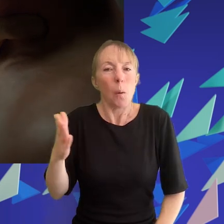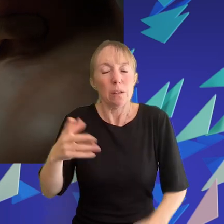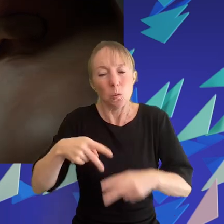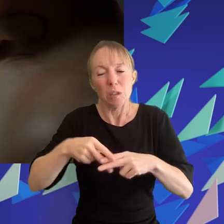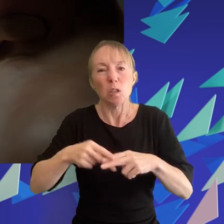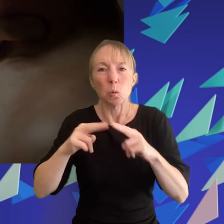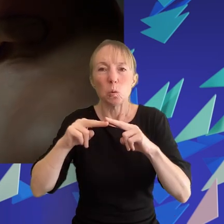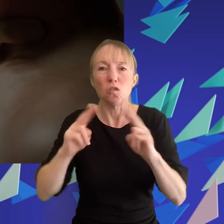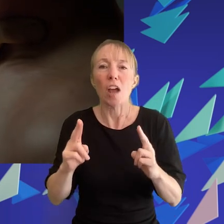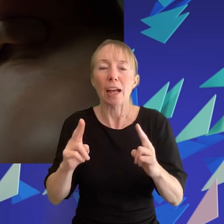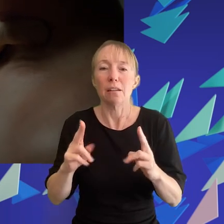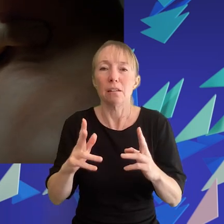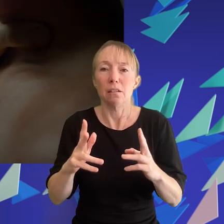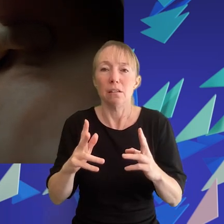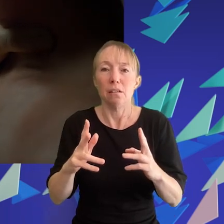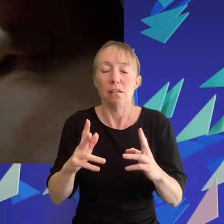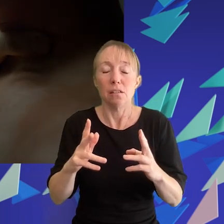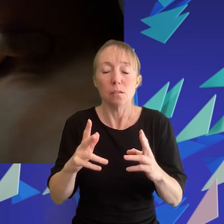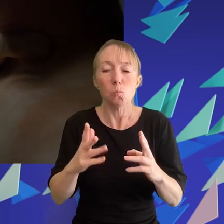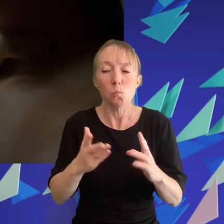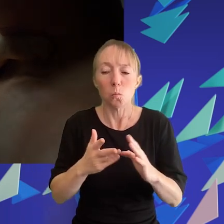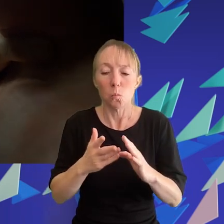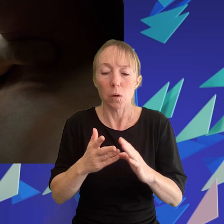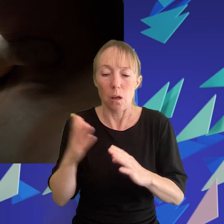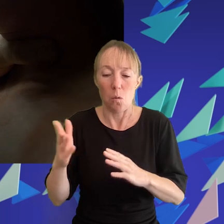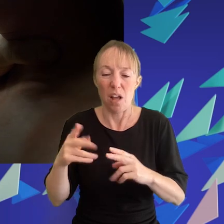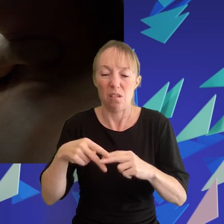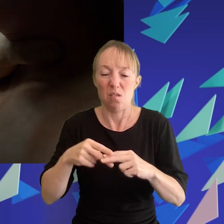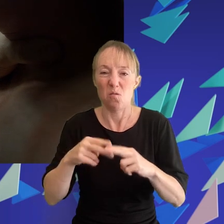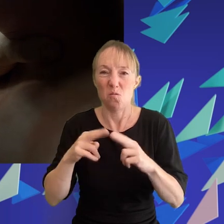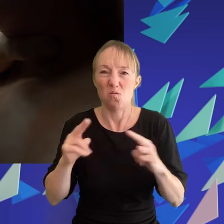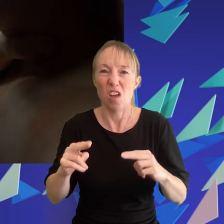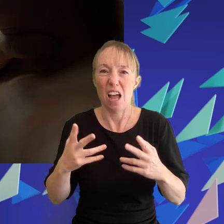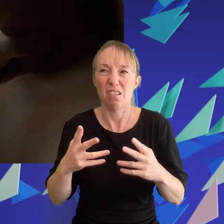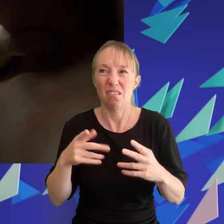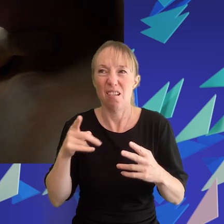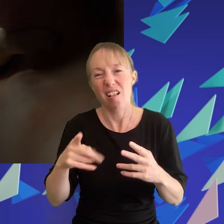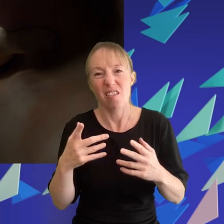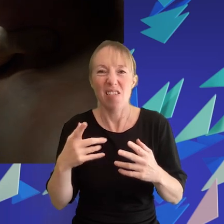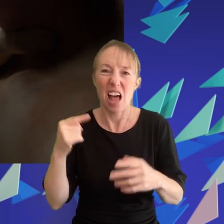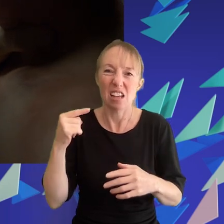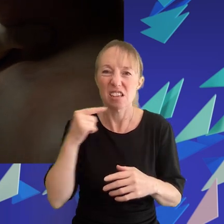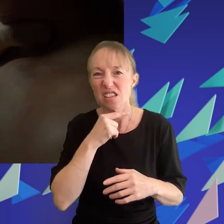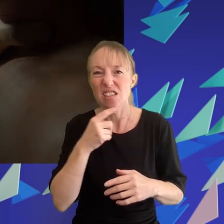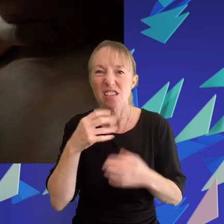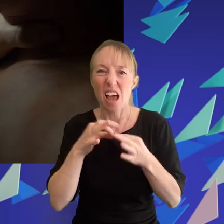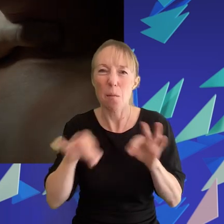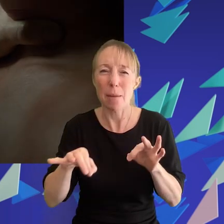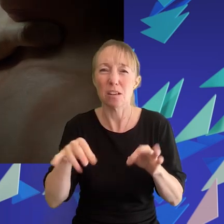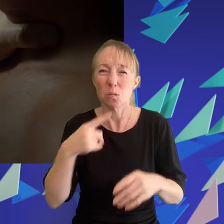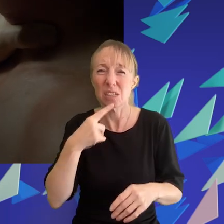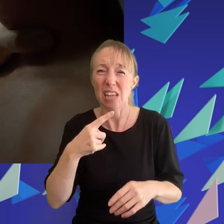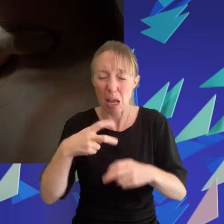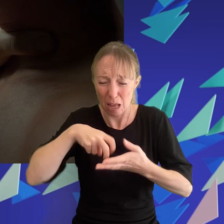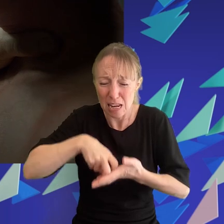shed. Because when we got out the tool shed, that son of a bitch would smile. I could say, you want to get down on your knees and unbuckle my belt?